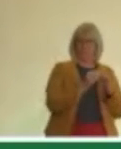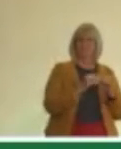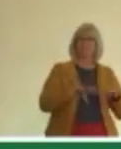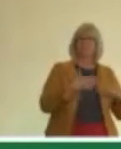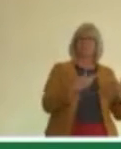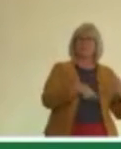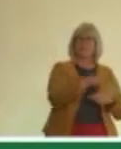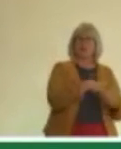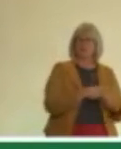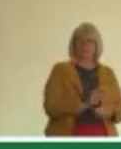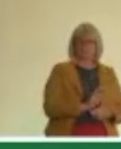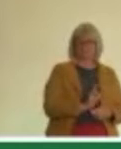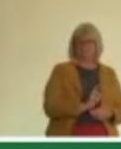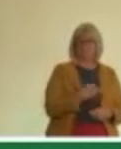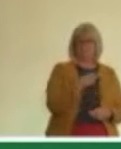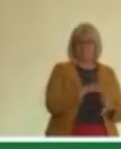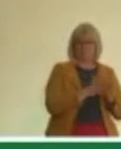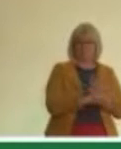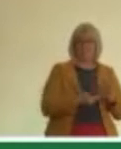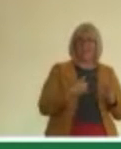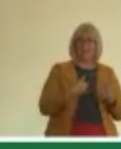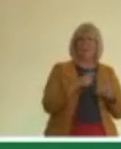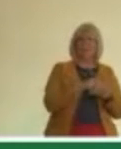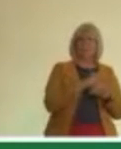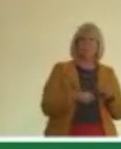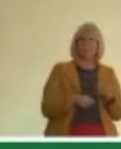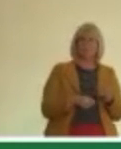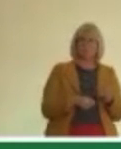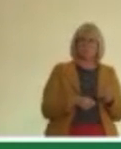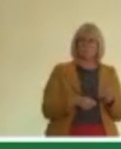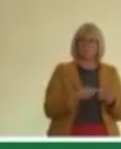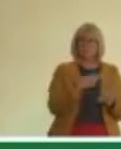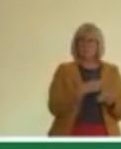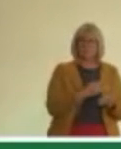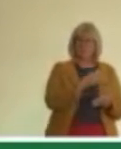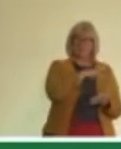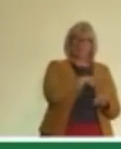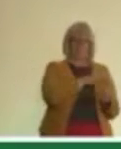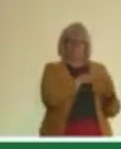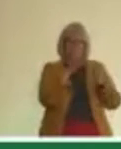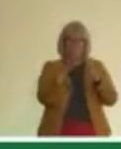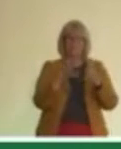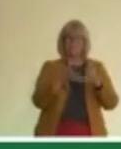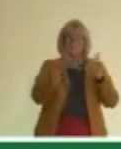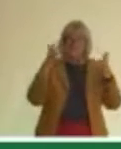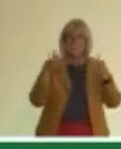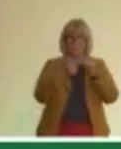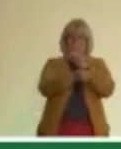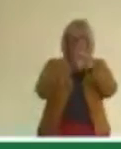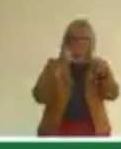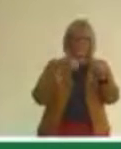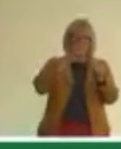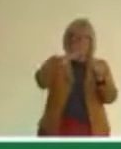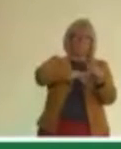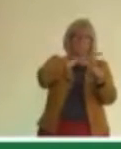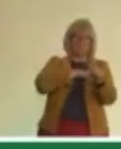our democracy, and it has created an economy that is moving profit to big corporations who have no interest in the